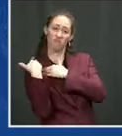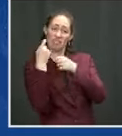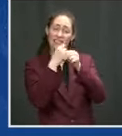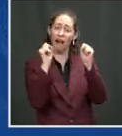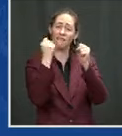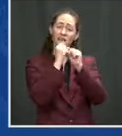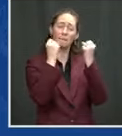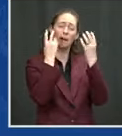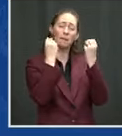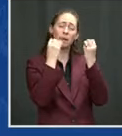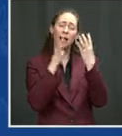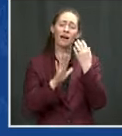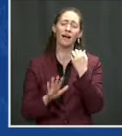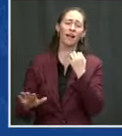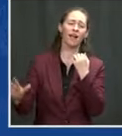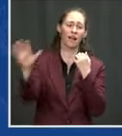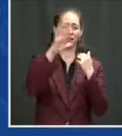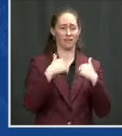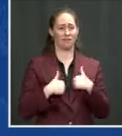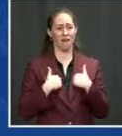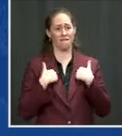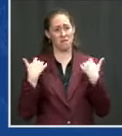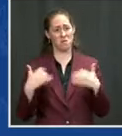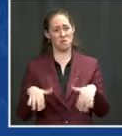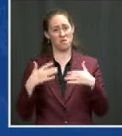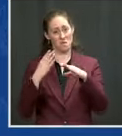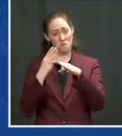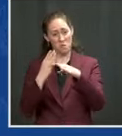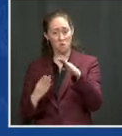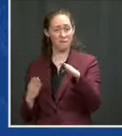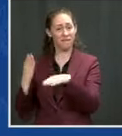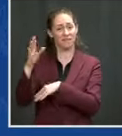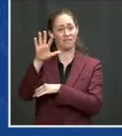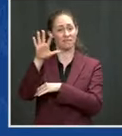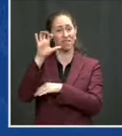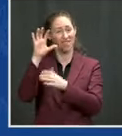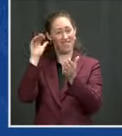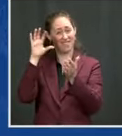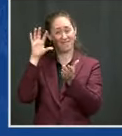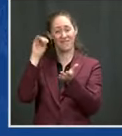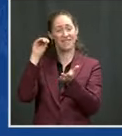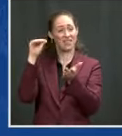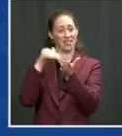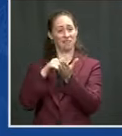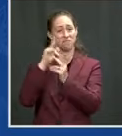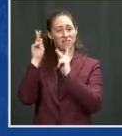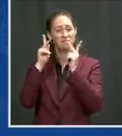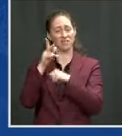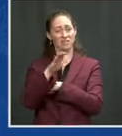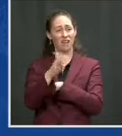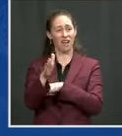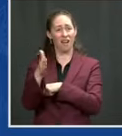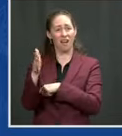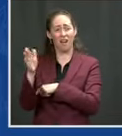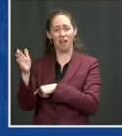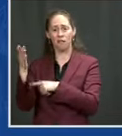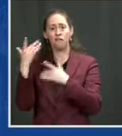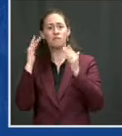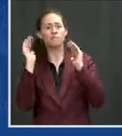550,000 lives, more than every war we've fought combined in one year, basically is